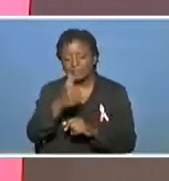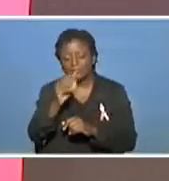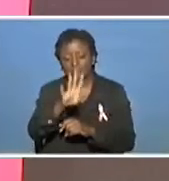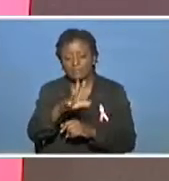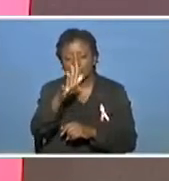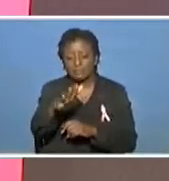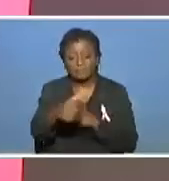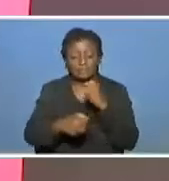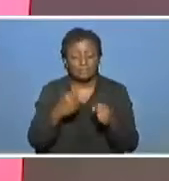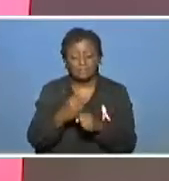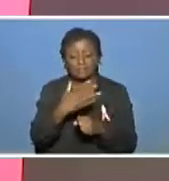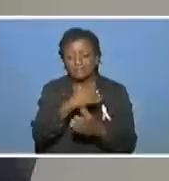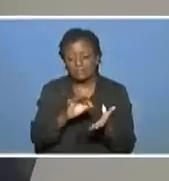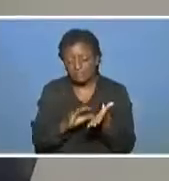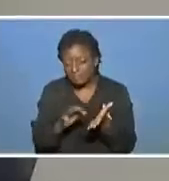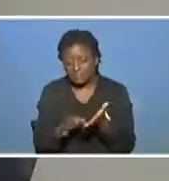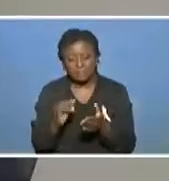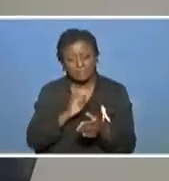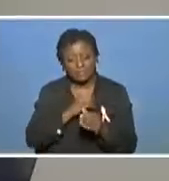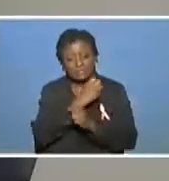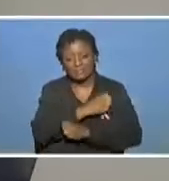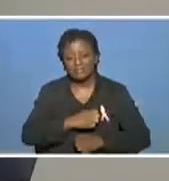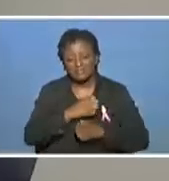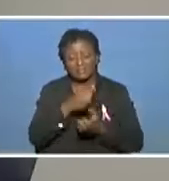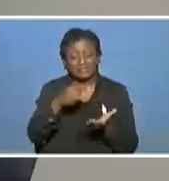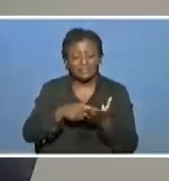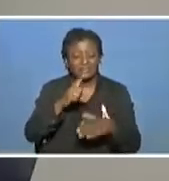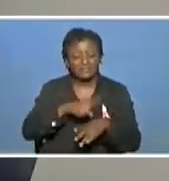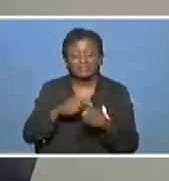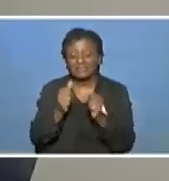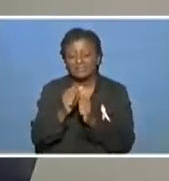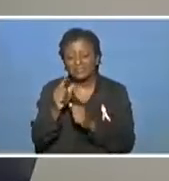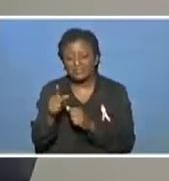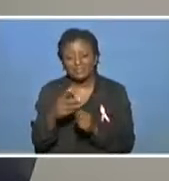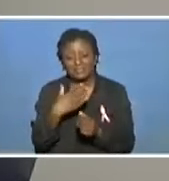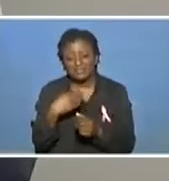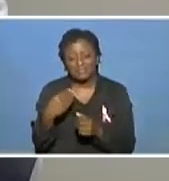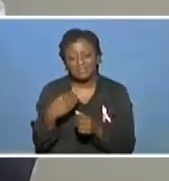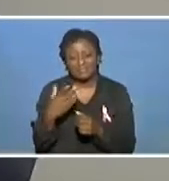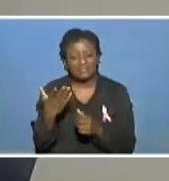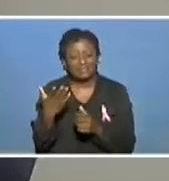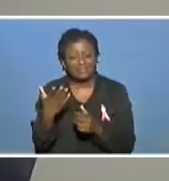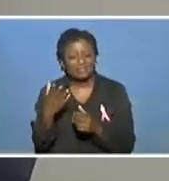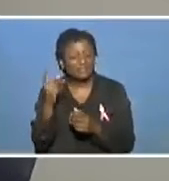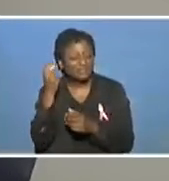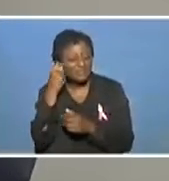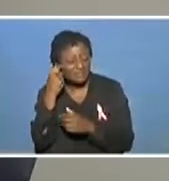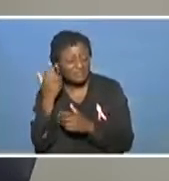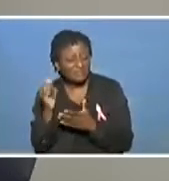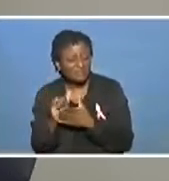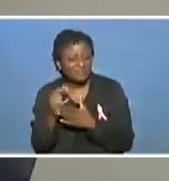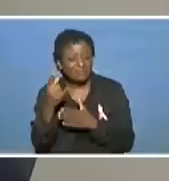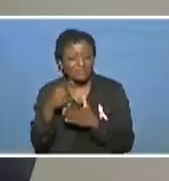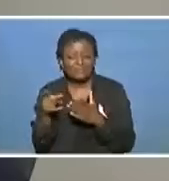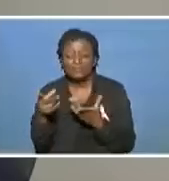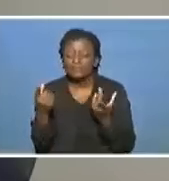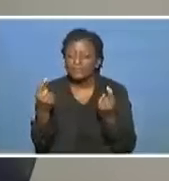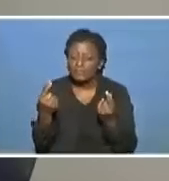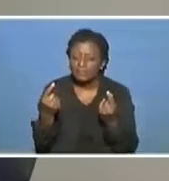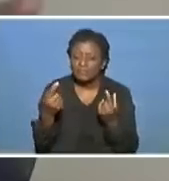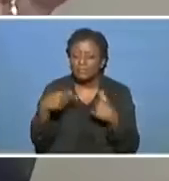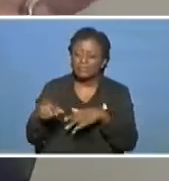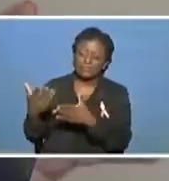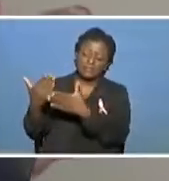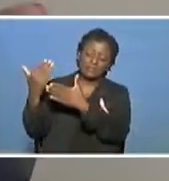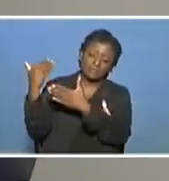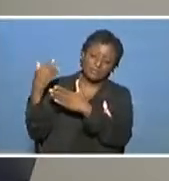45 years and counting? I enjoyed this time with you. And I was thinking that what you're doing and going back